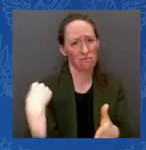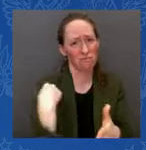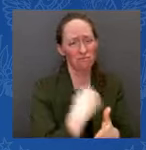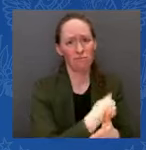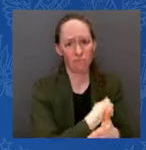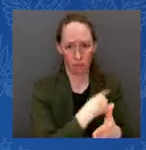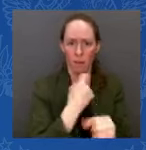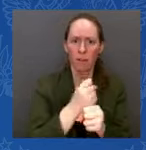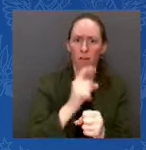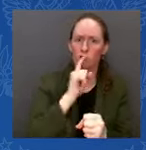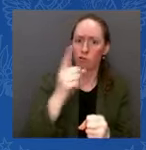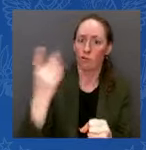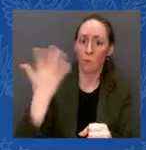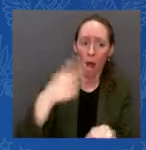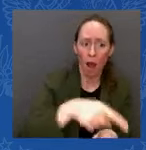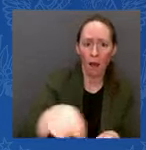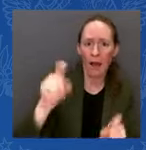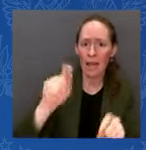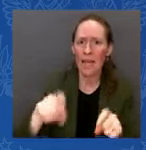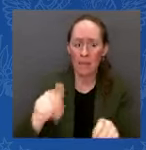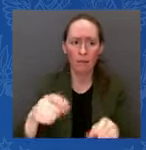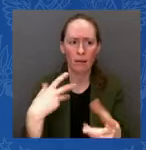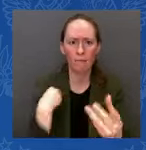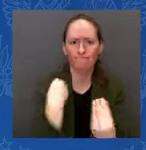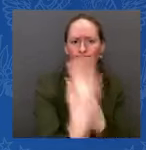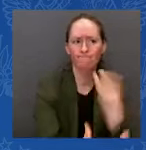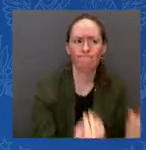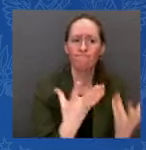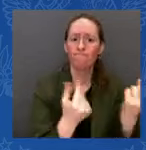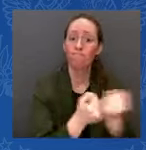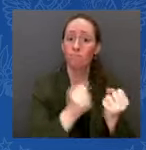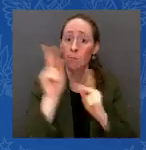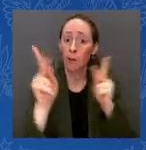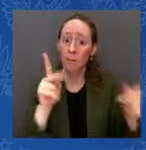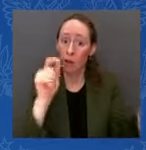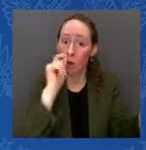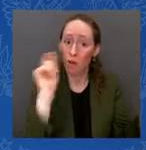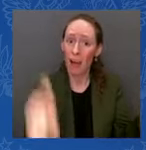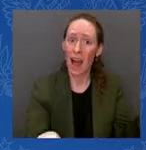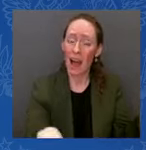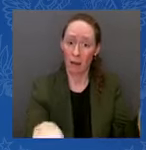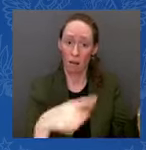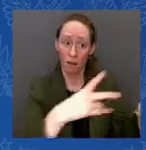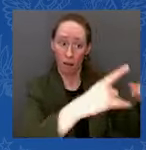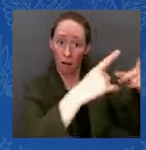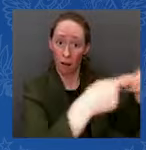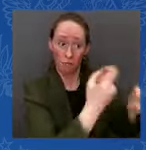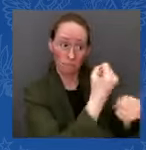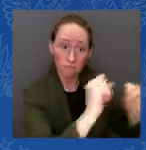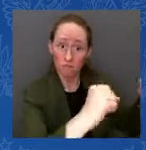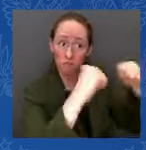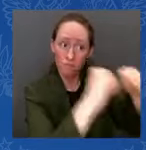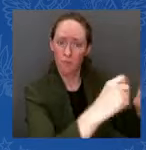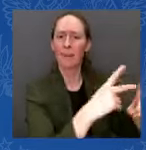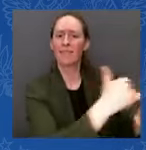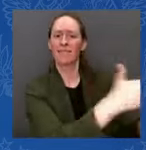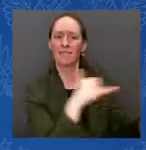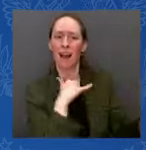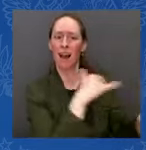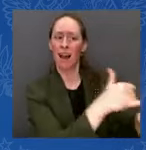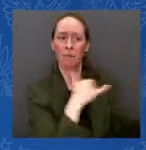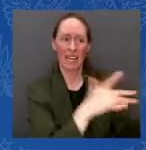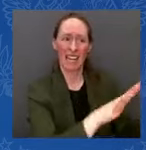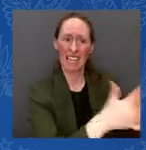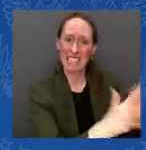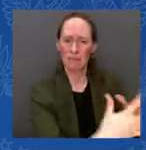security. And we will go further to strengthen our resilience. For the first time, the United Kingdom will move